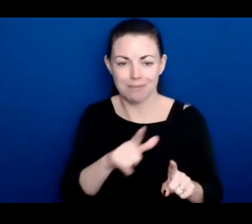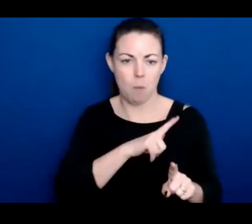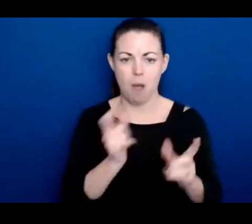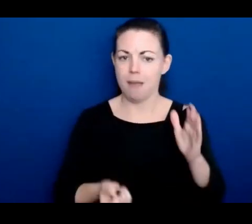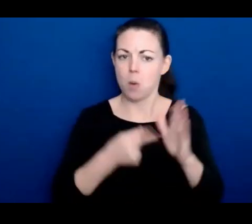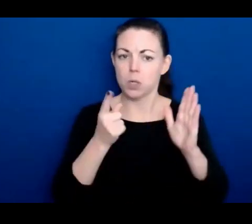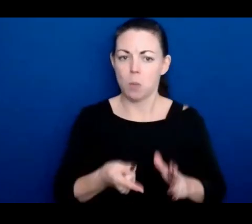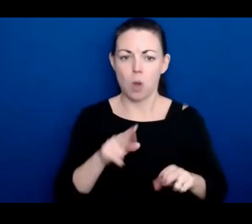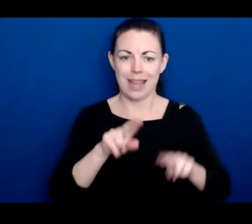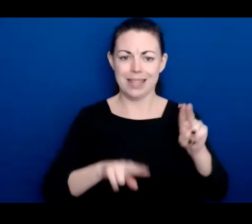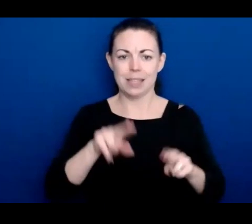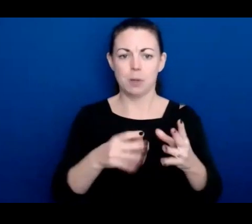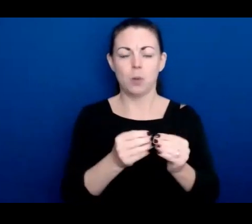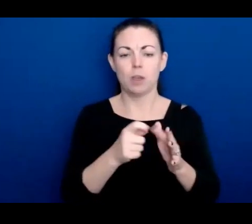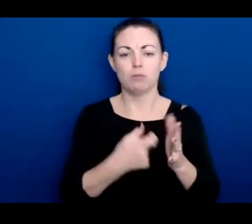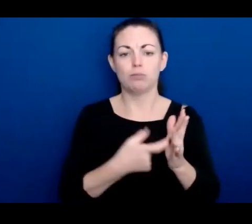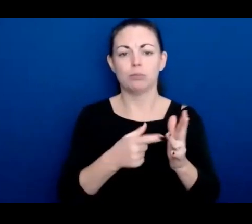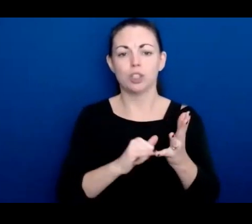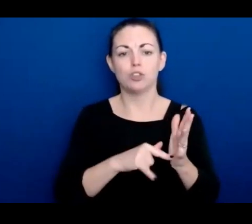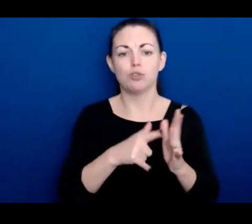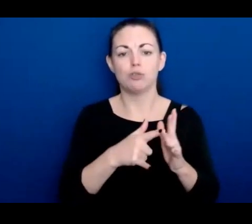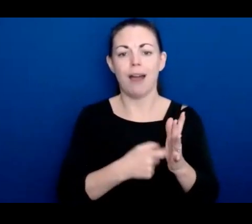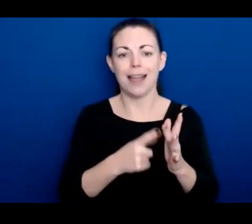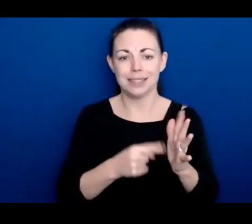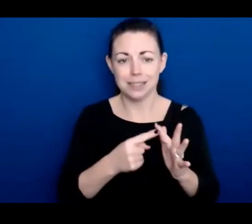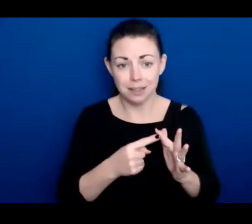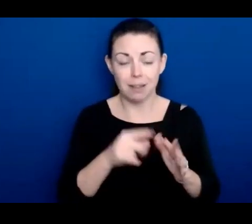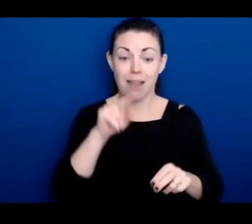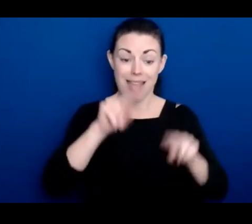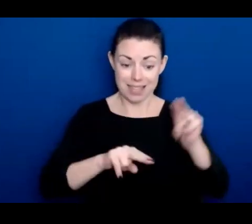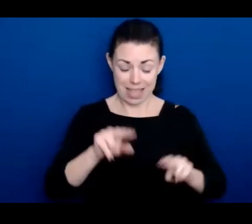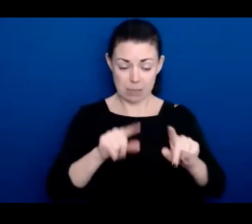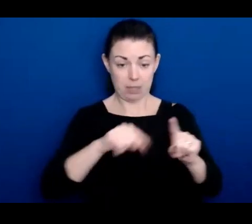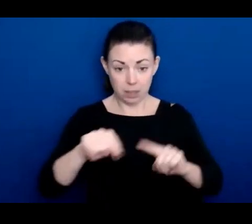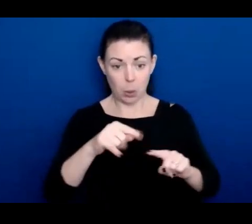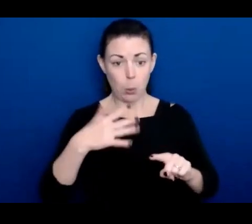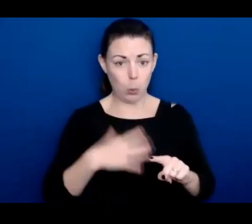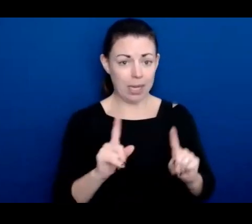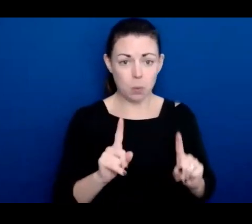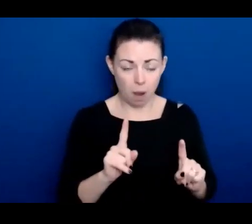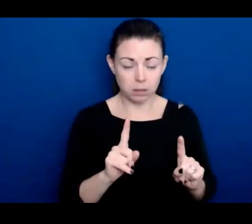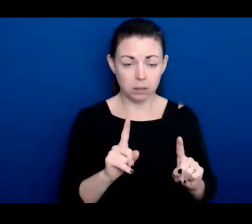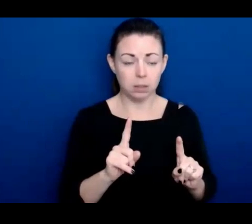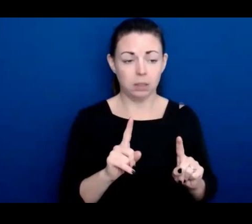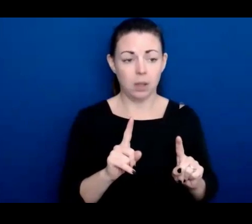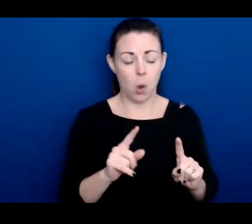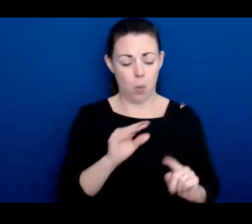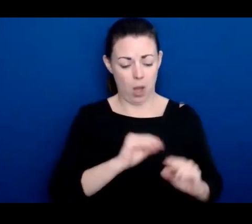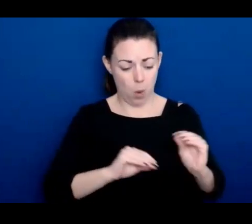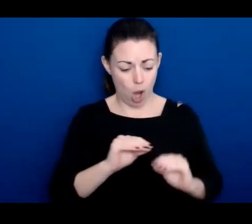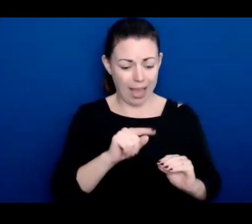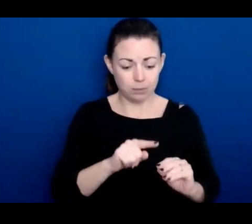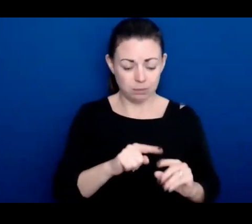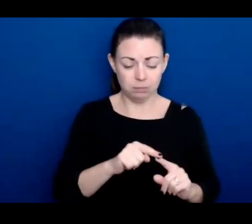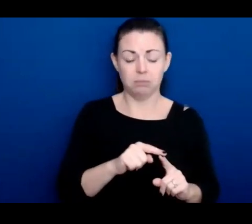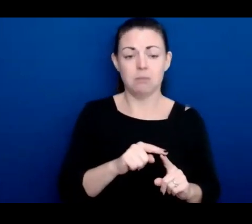with Posturite come in. You know, we can work out what extra equipment